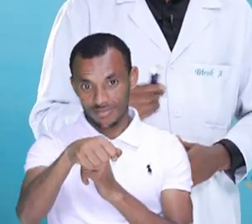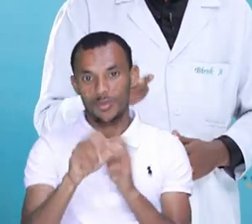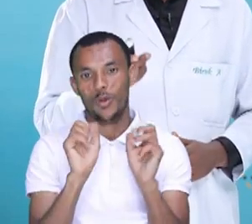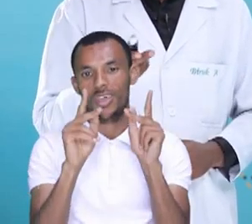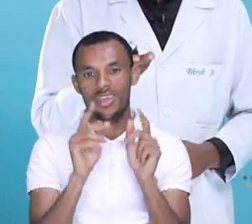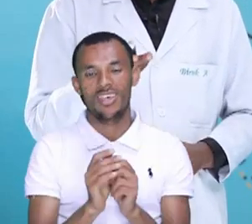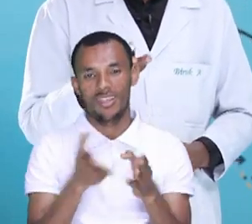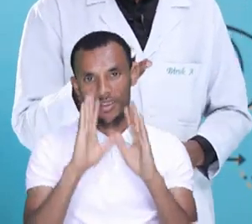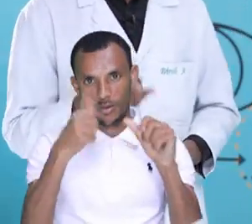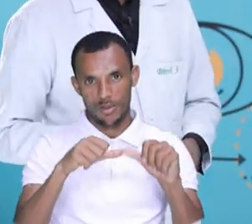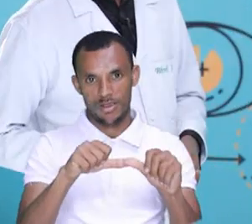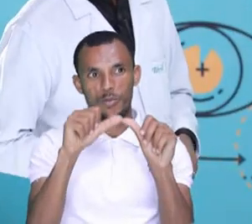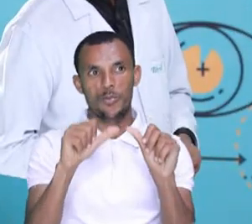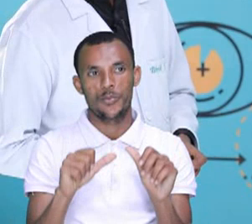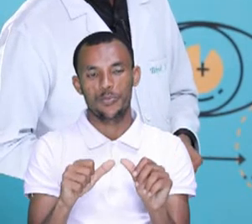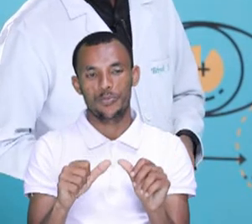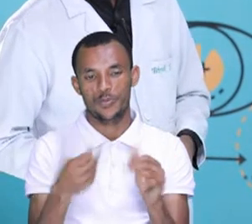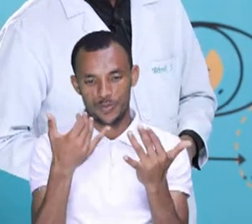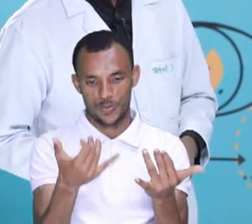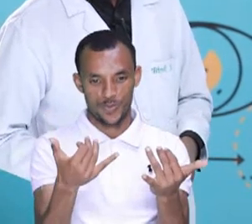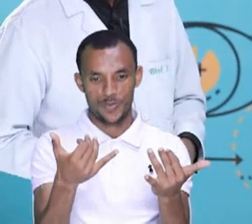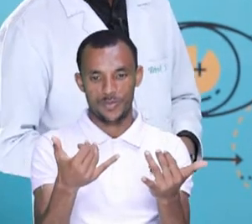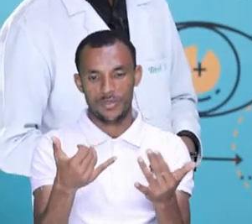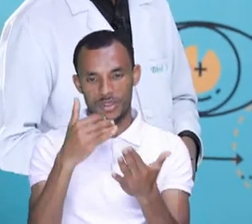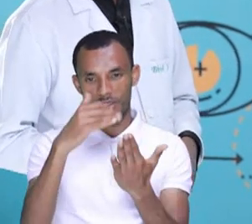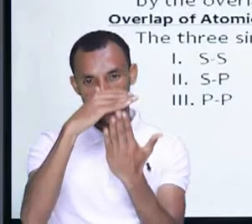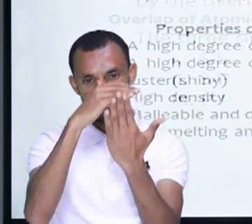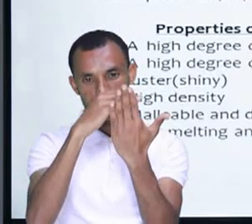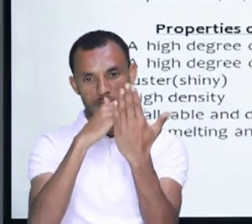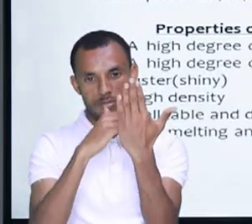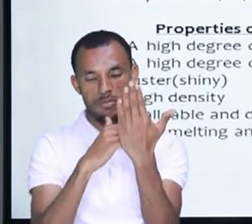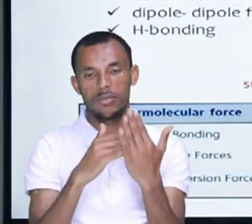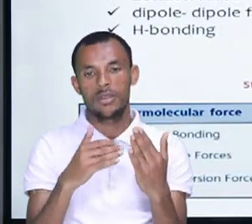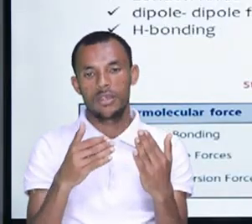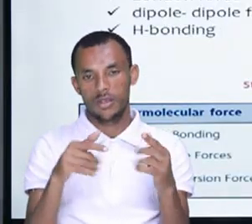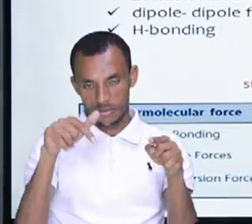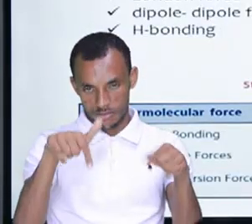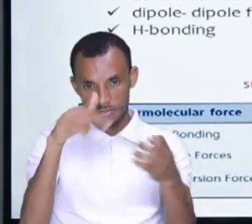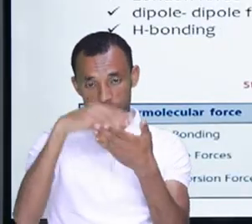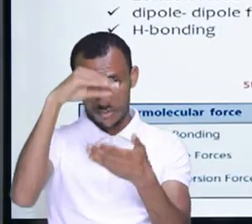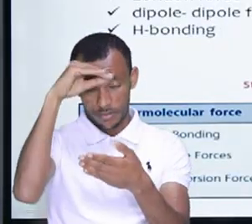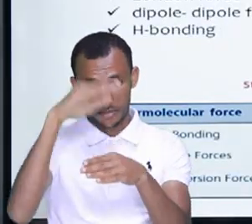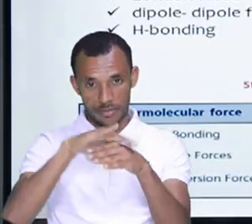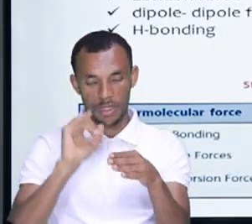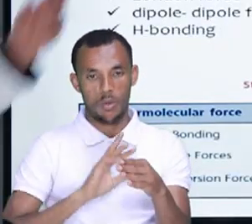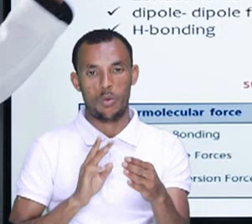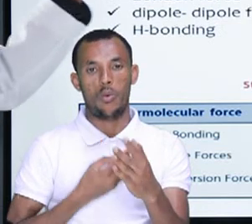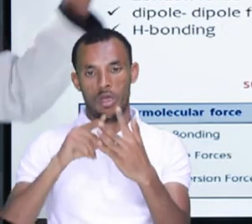Okay, let's continue today's lesson. In today's lesson starts